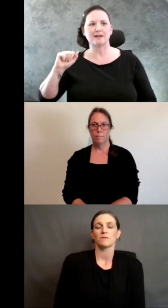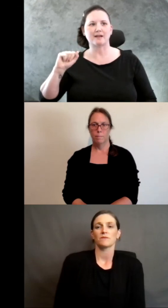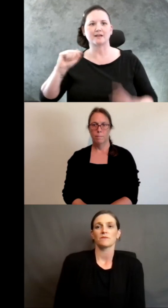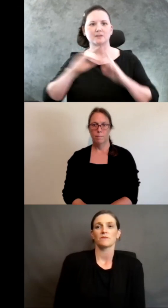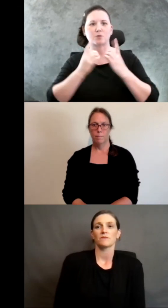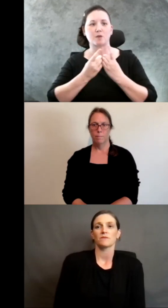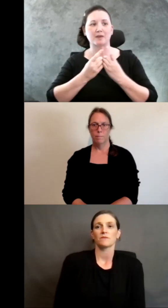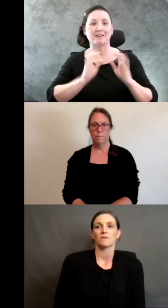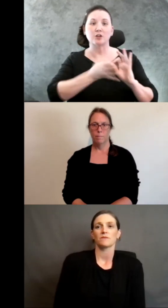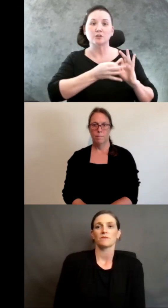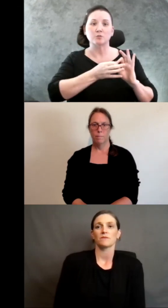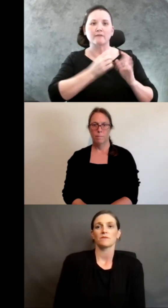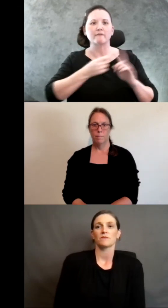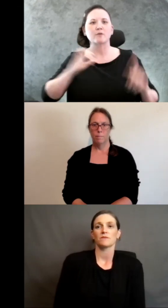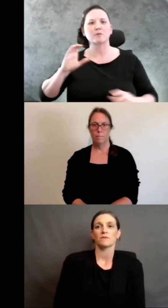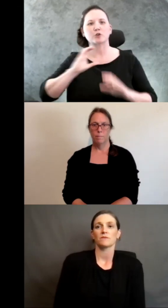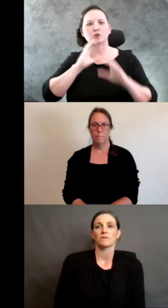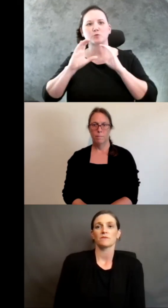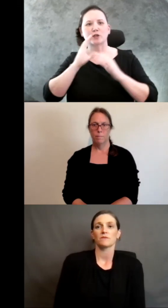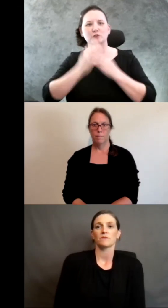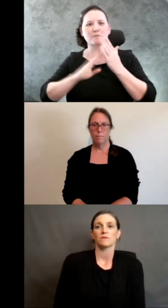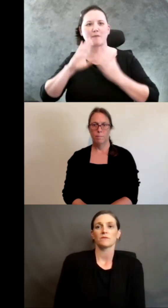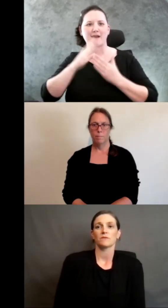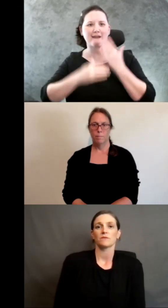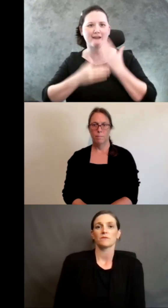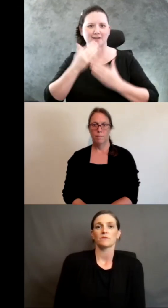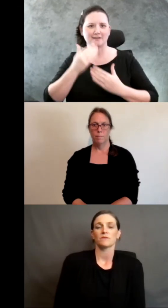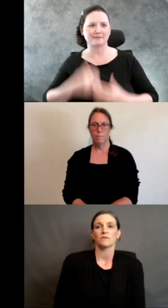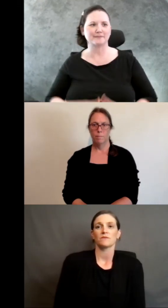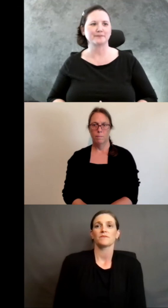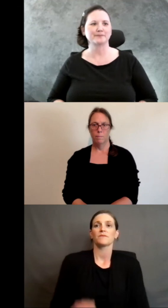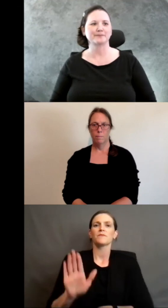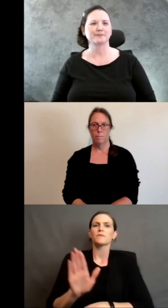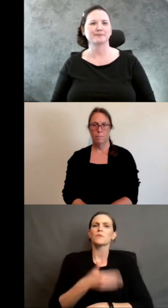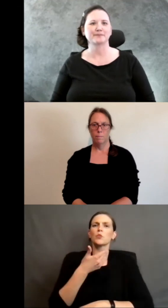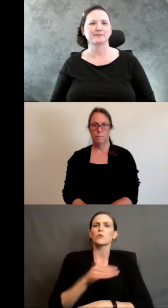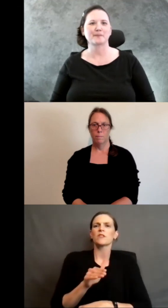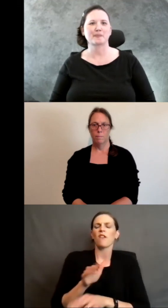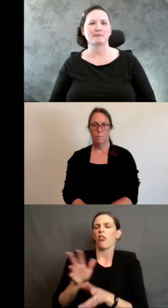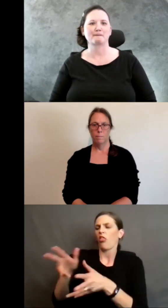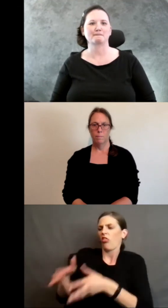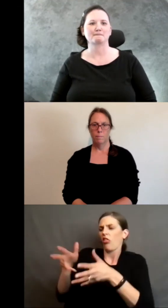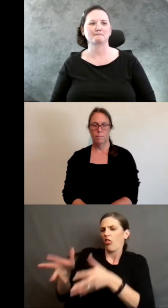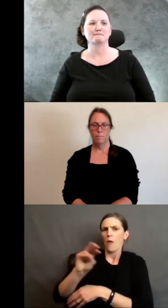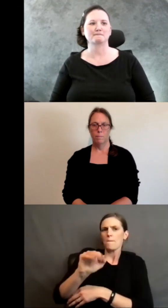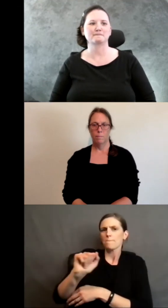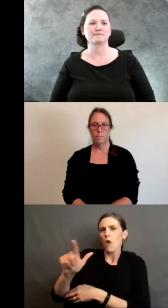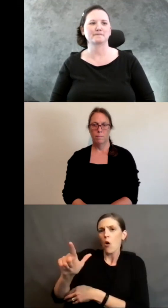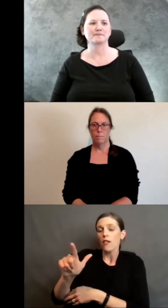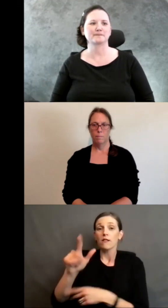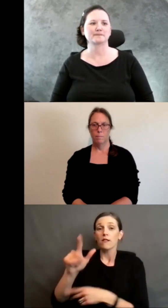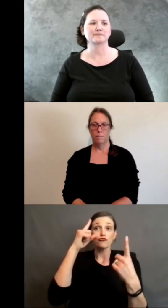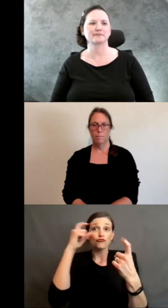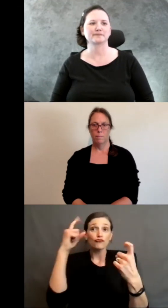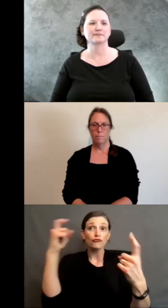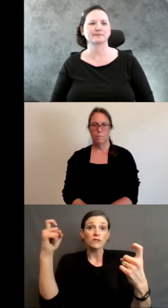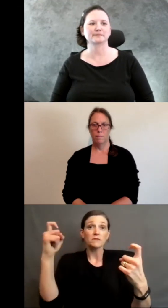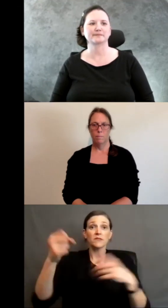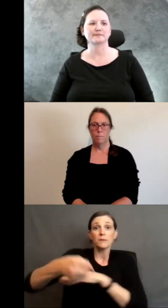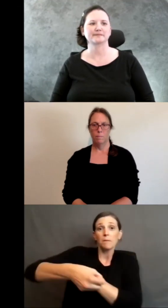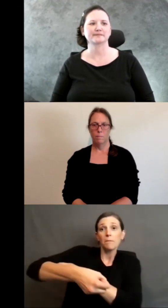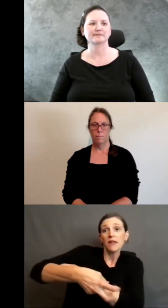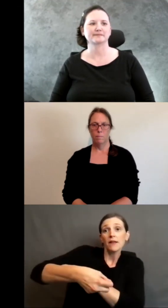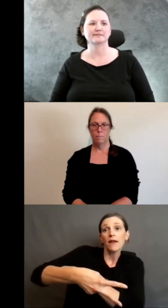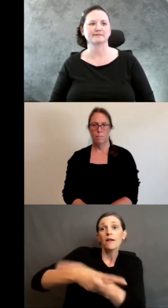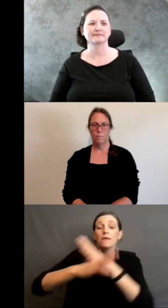provided by Communication by Hand. Music: Abandoned Mall, Dreams, Midnight, Peaceful